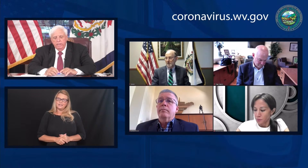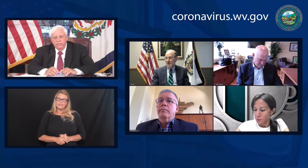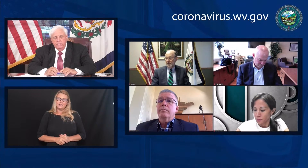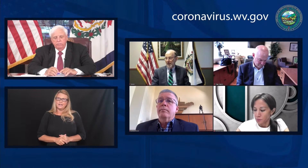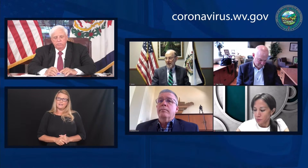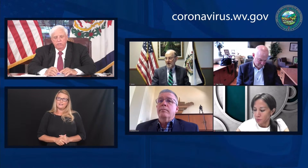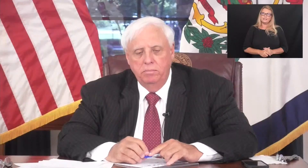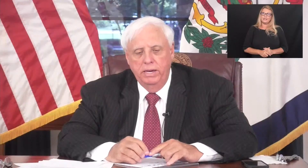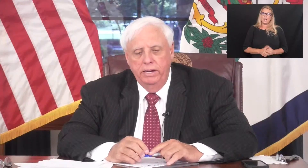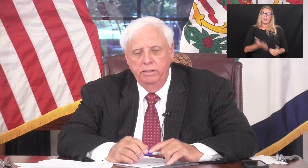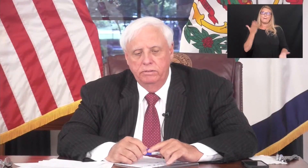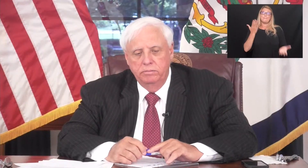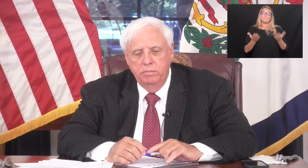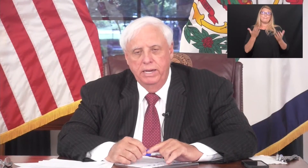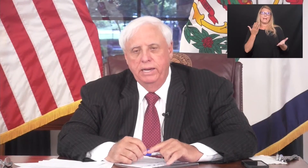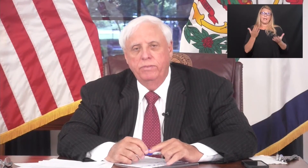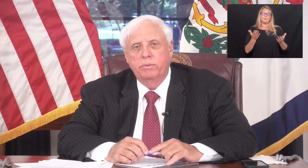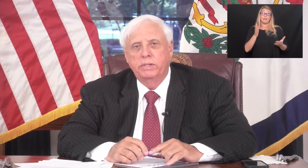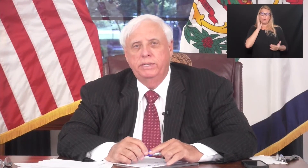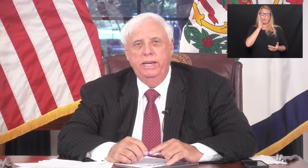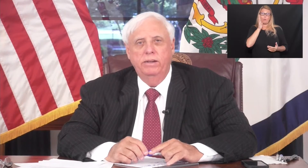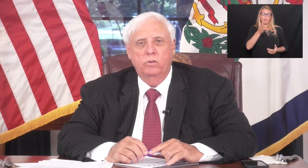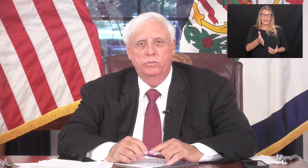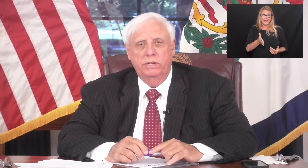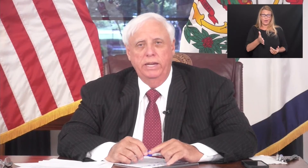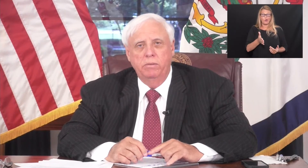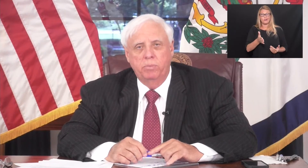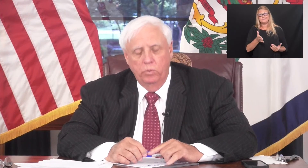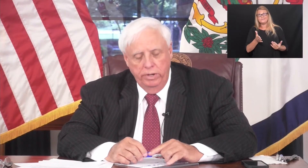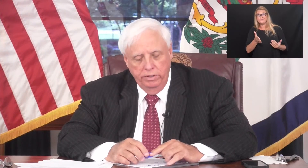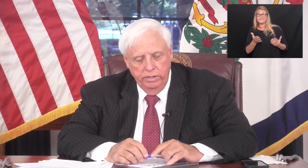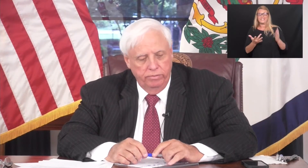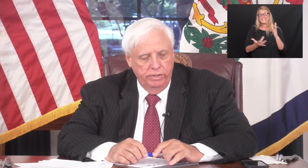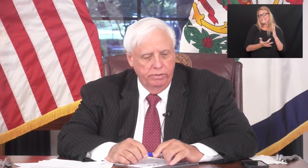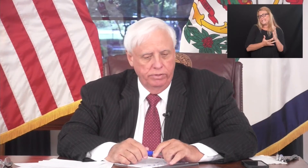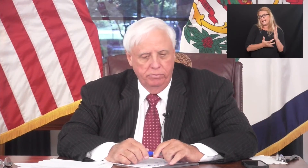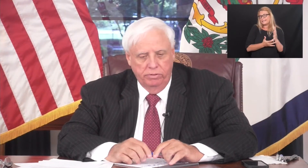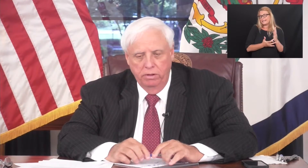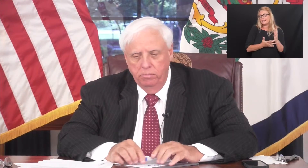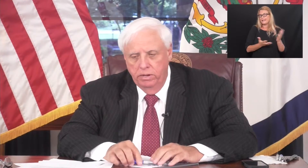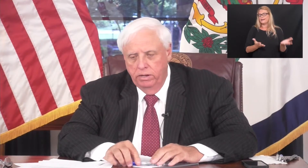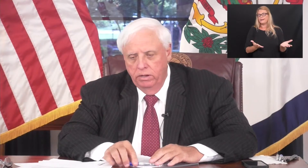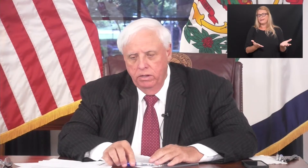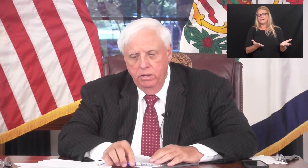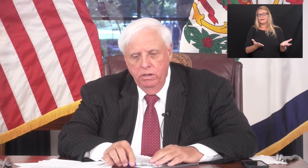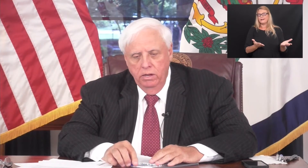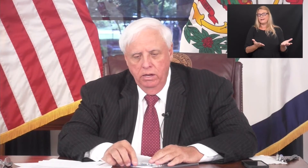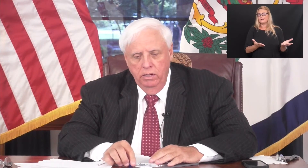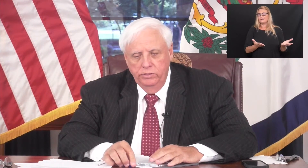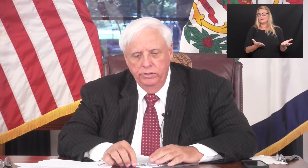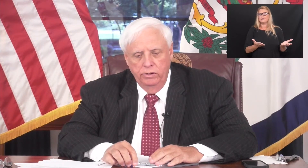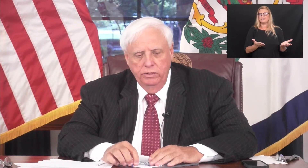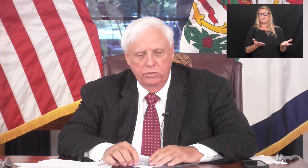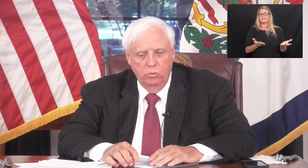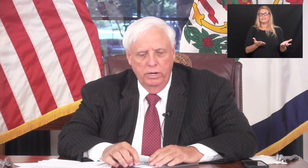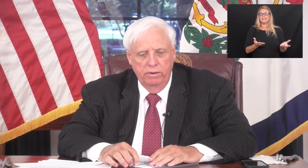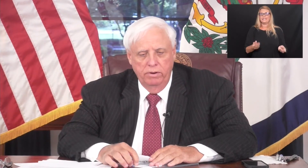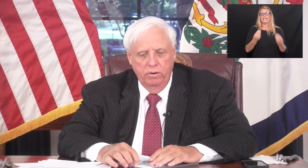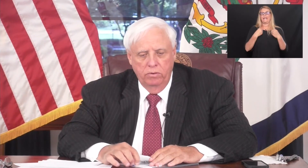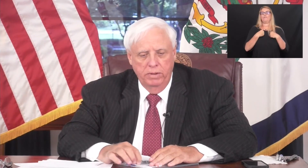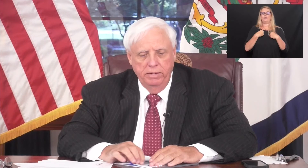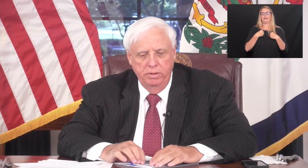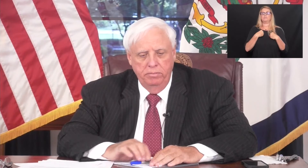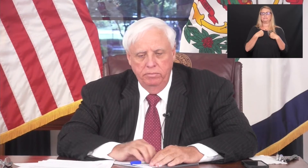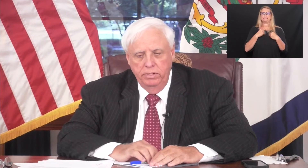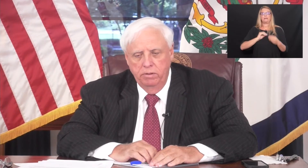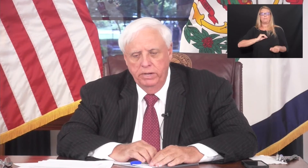it may, in somebody's mind, from a technical standpoint, give them some assurance or whatever,